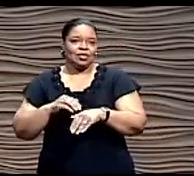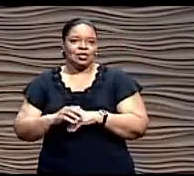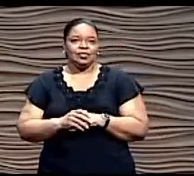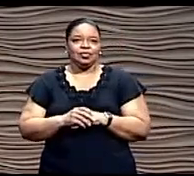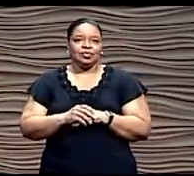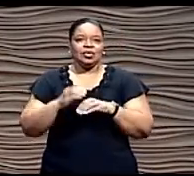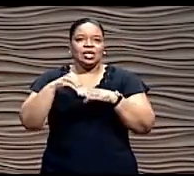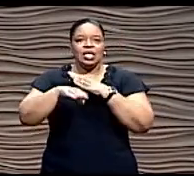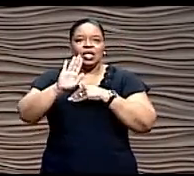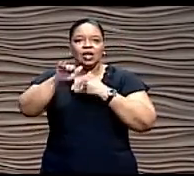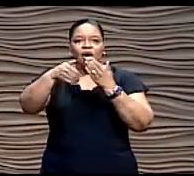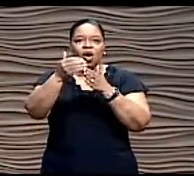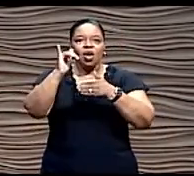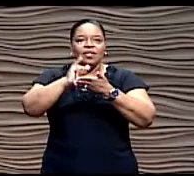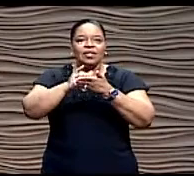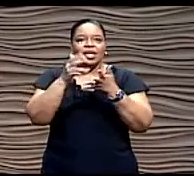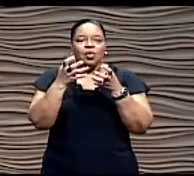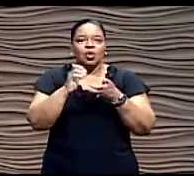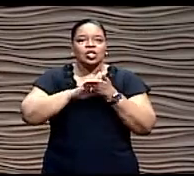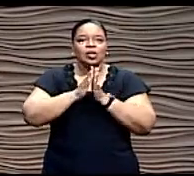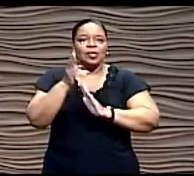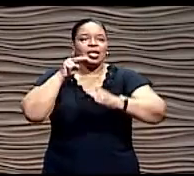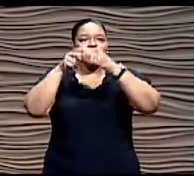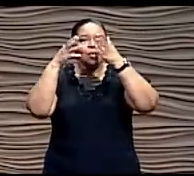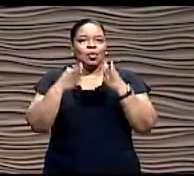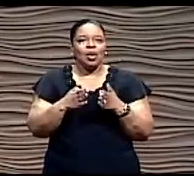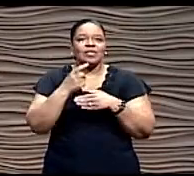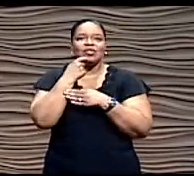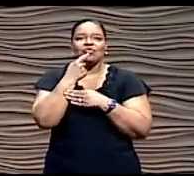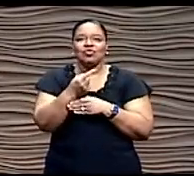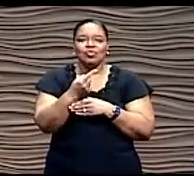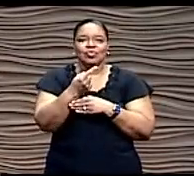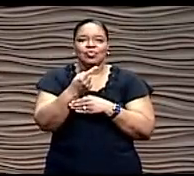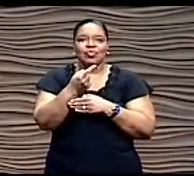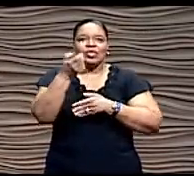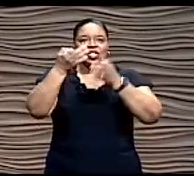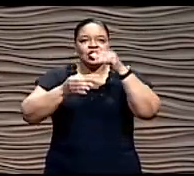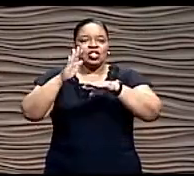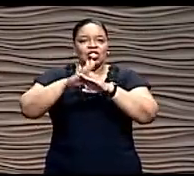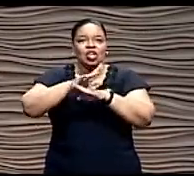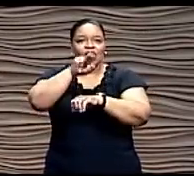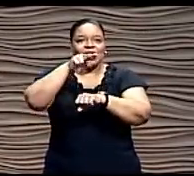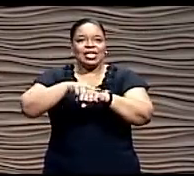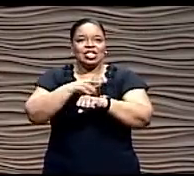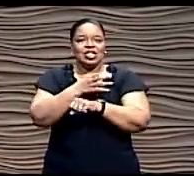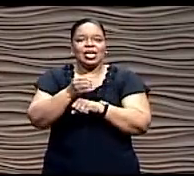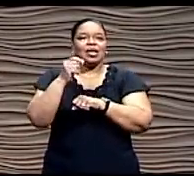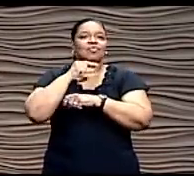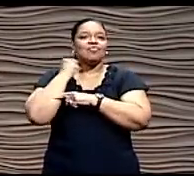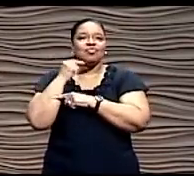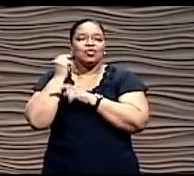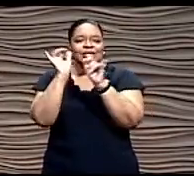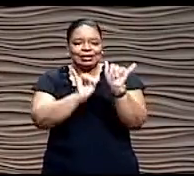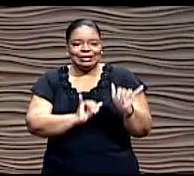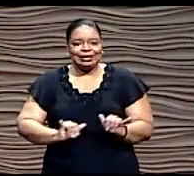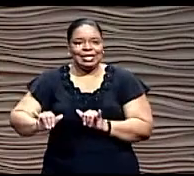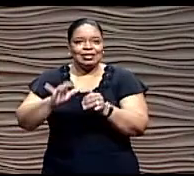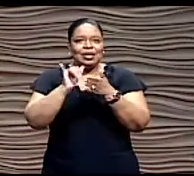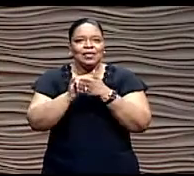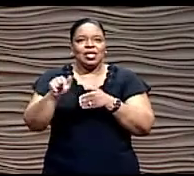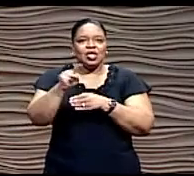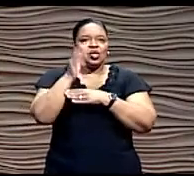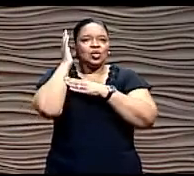that, I want you to be a prophet to proclaim judgment upon the nation and a priest at the same time in which you